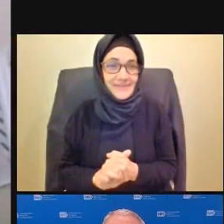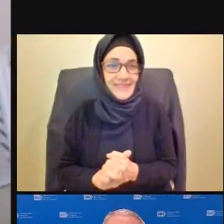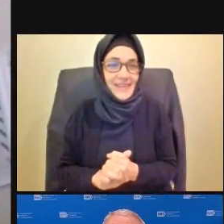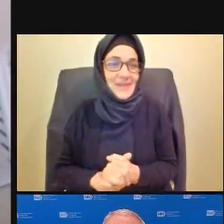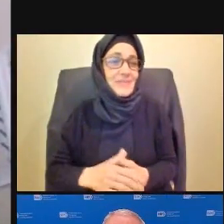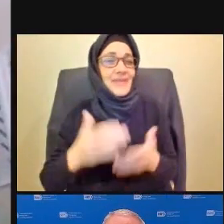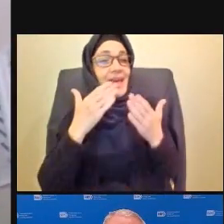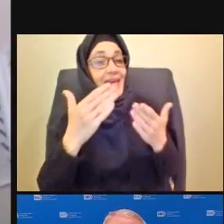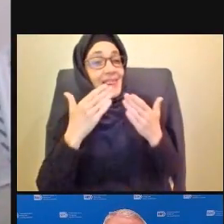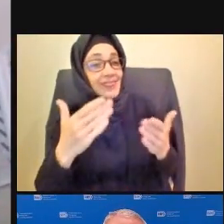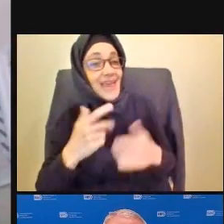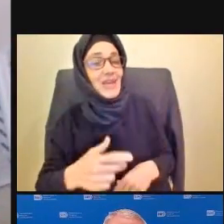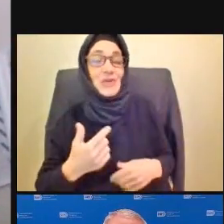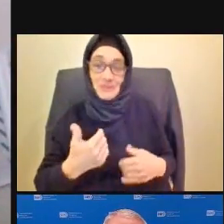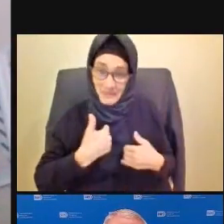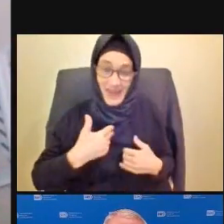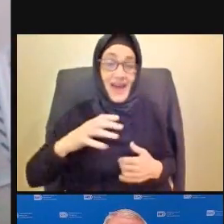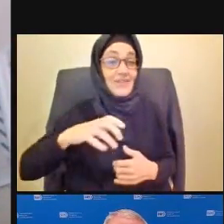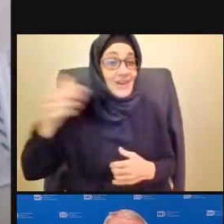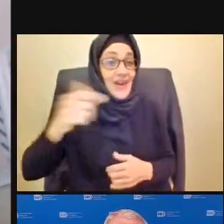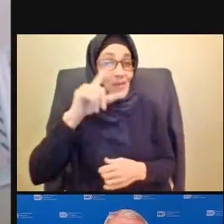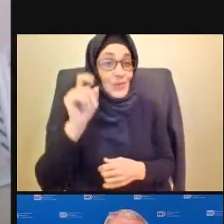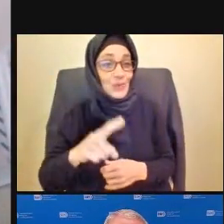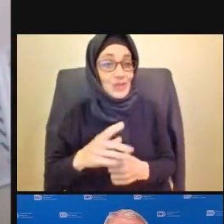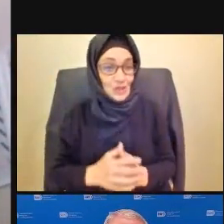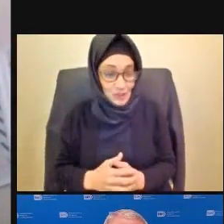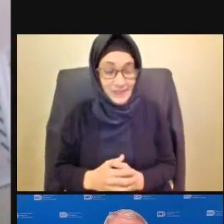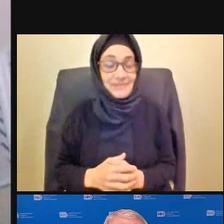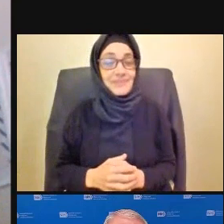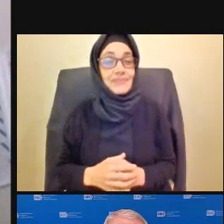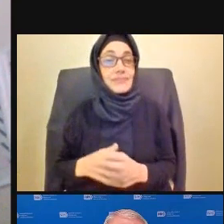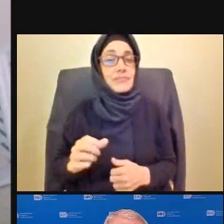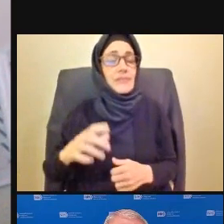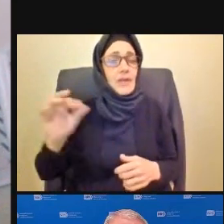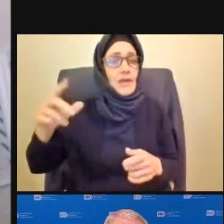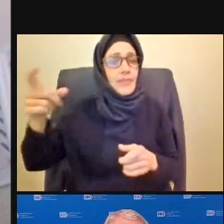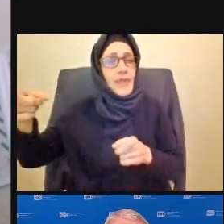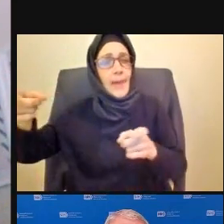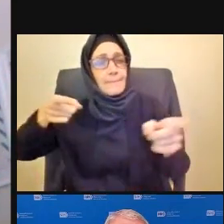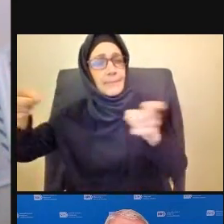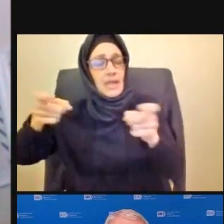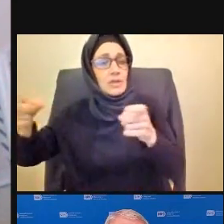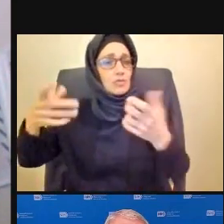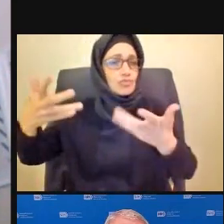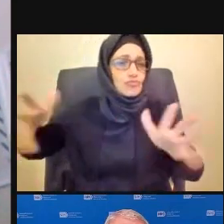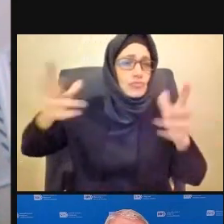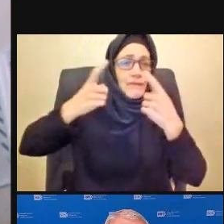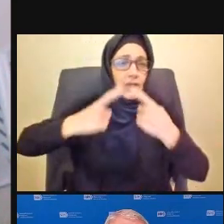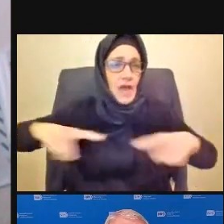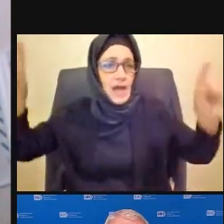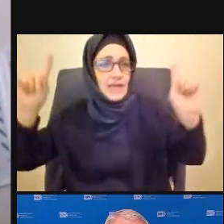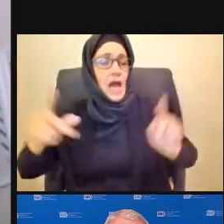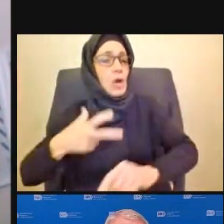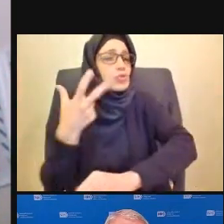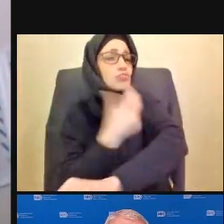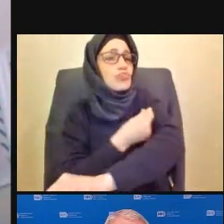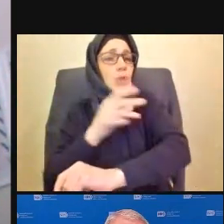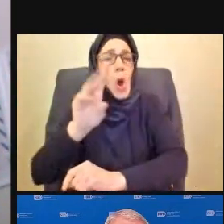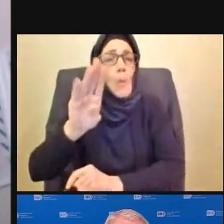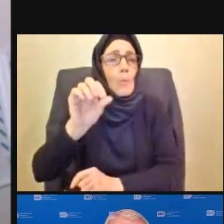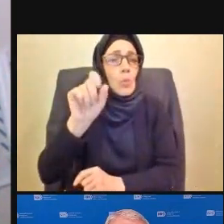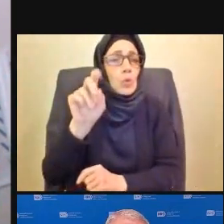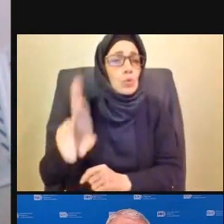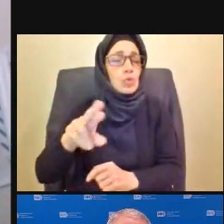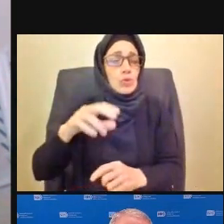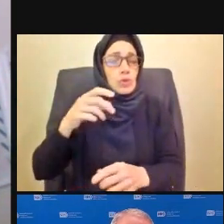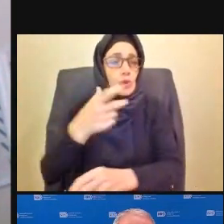Thank you for that. I do have a second question here. So the administration has announced a plan for booster shots for adults starting